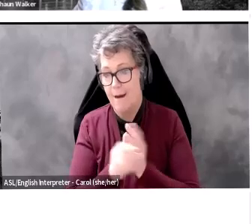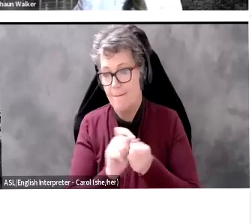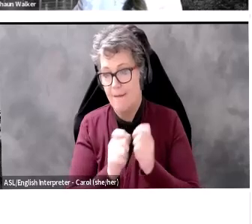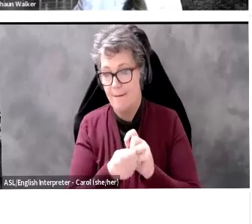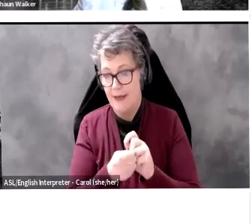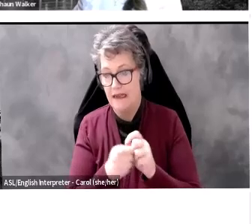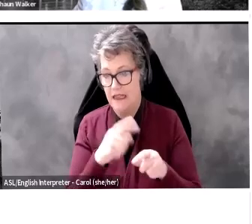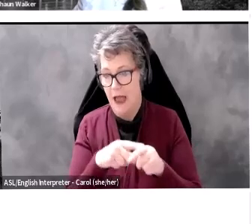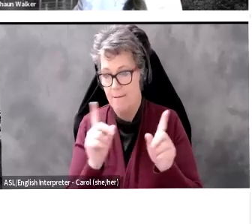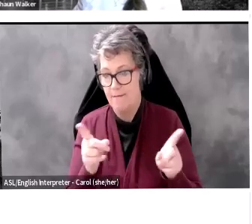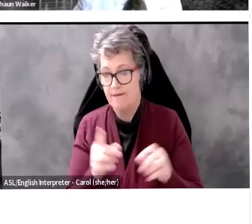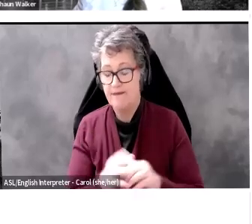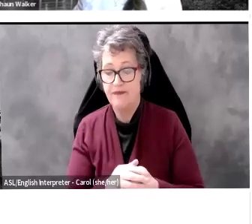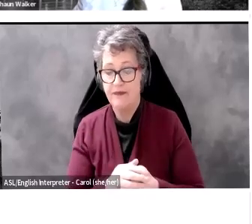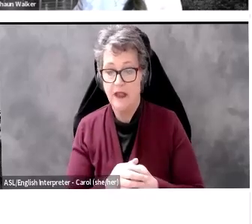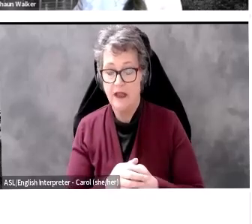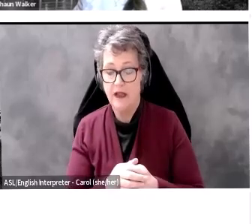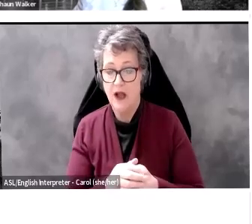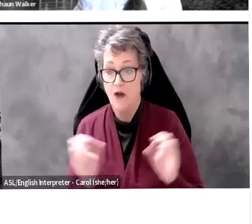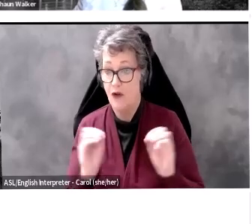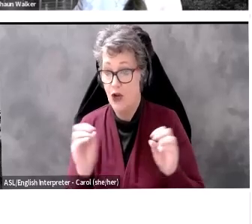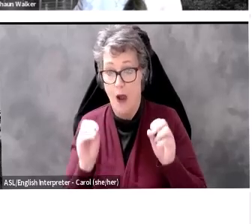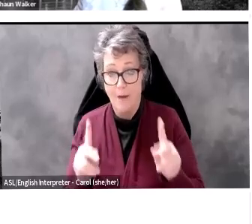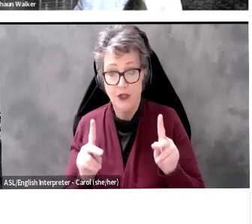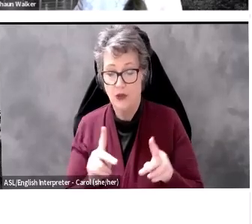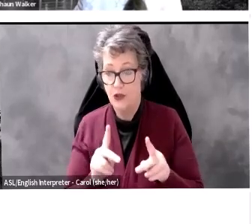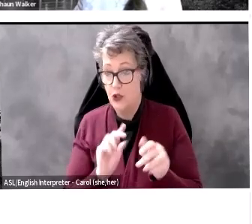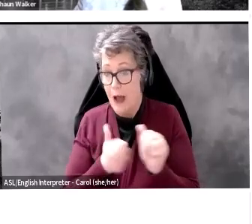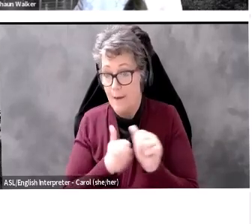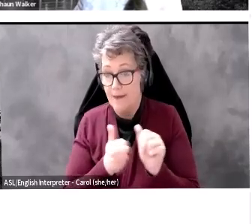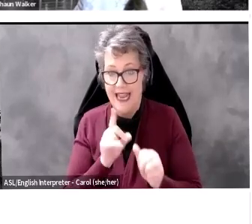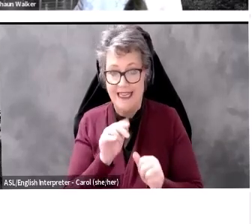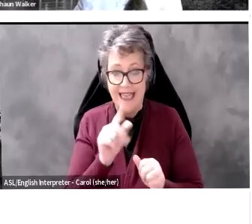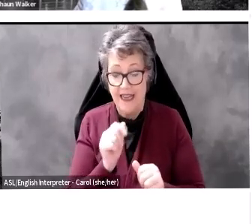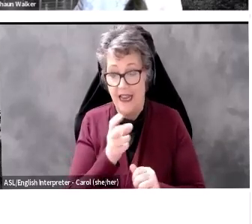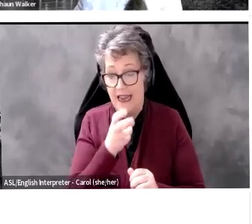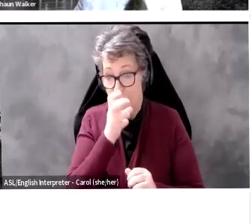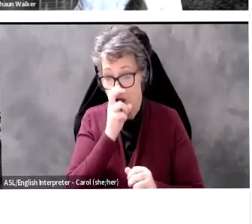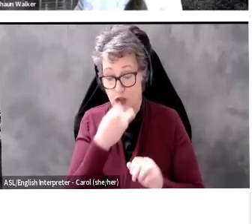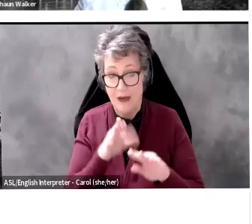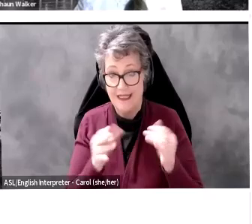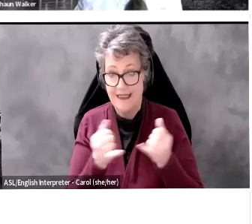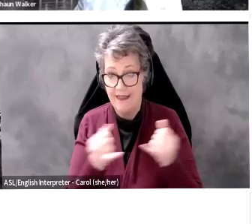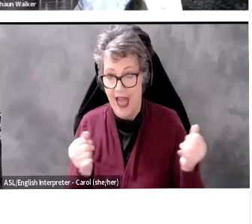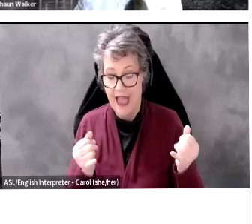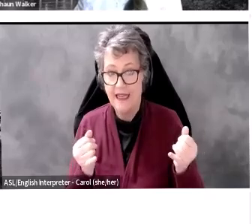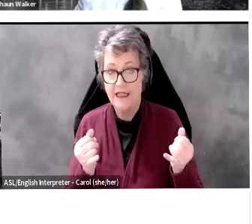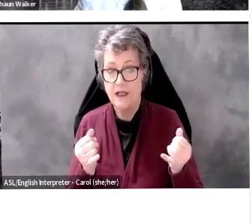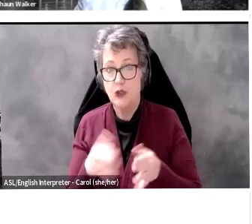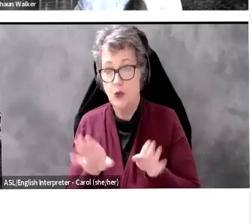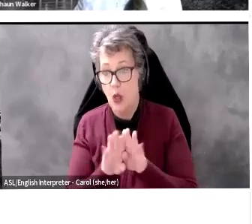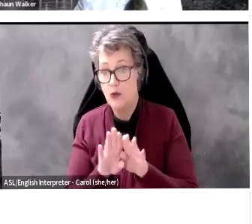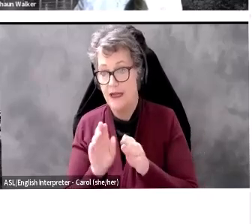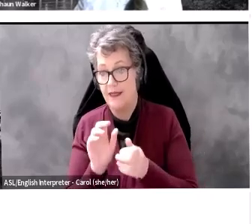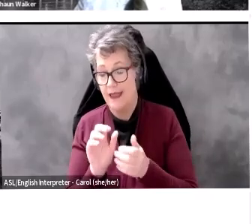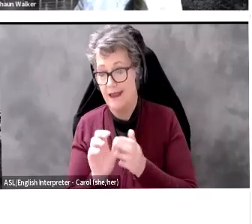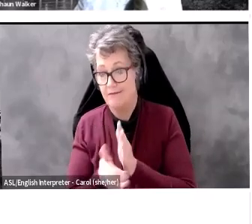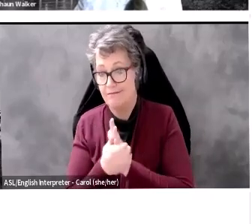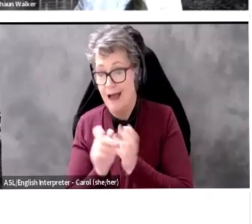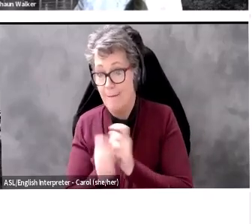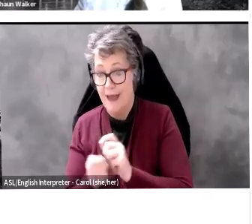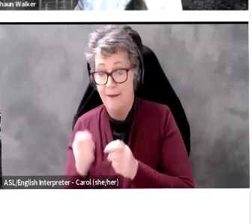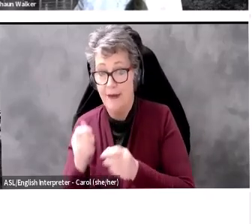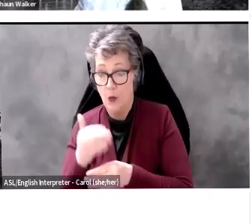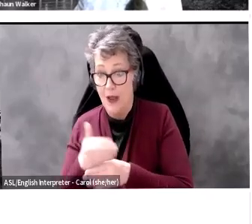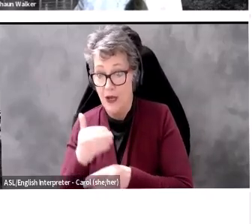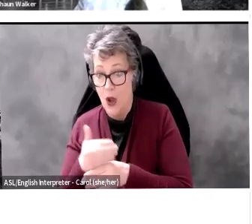For no opportunities to update your data and the strict deadline of the close of the amendment window, please see